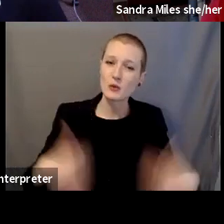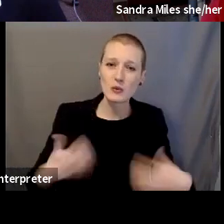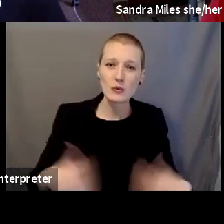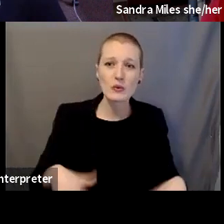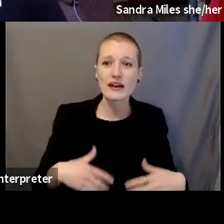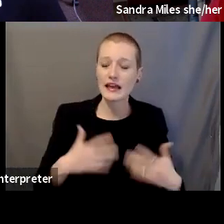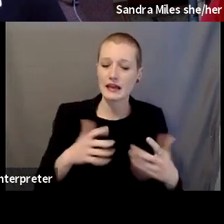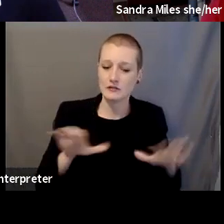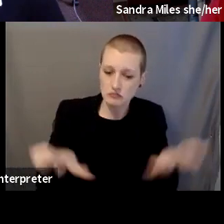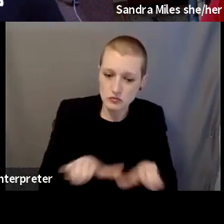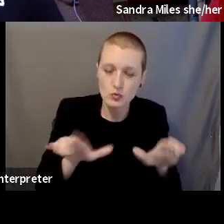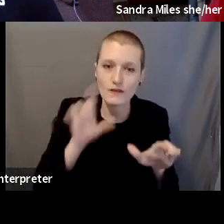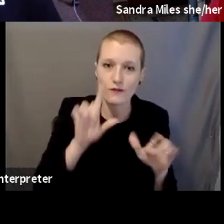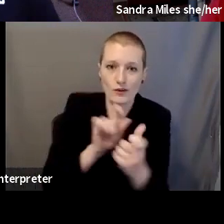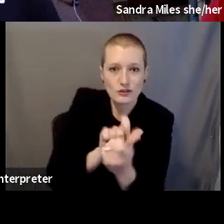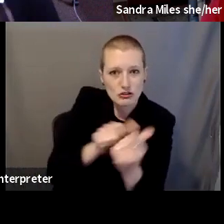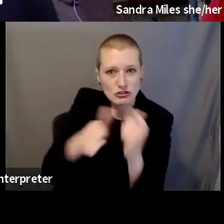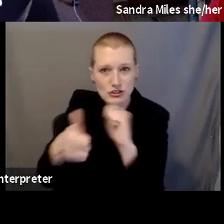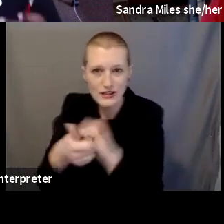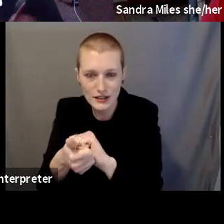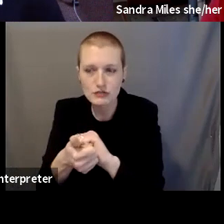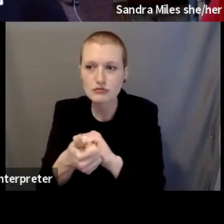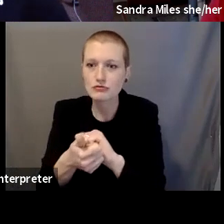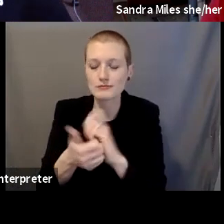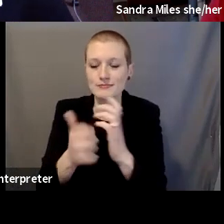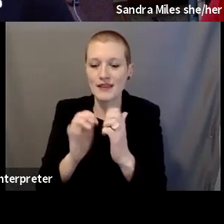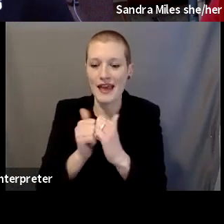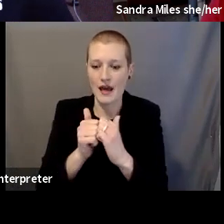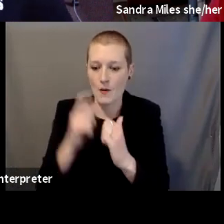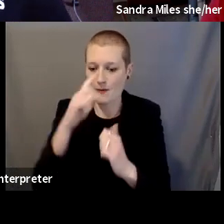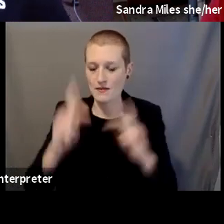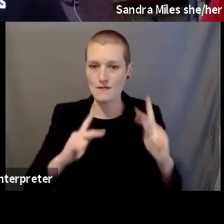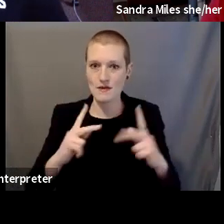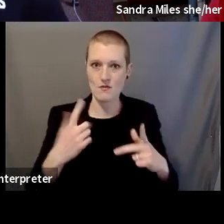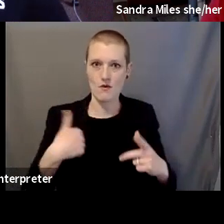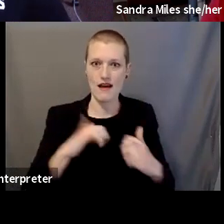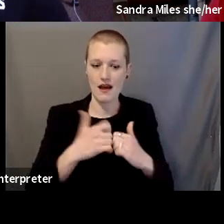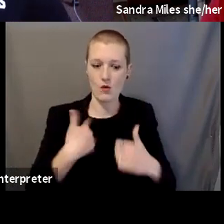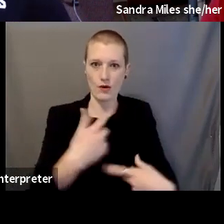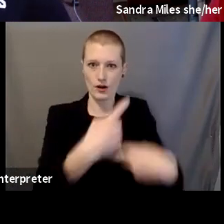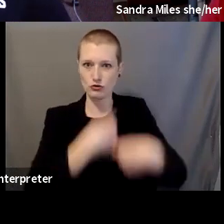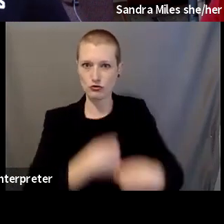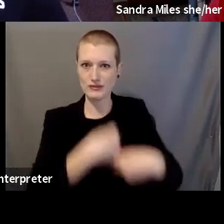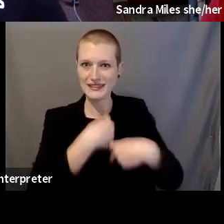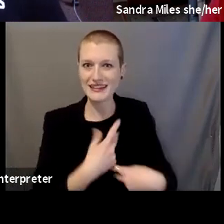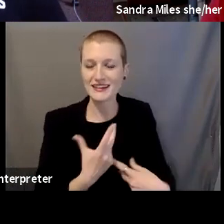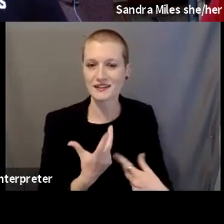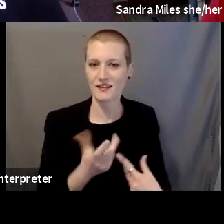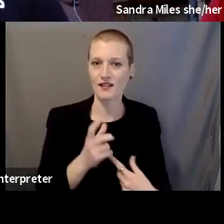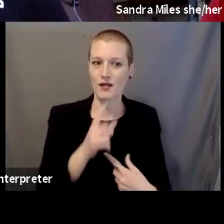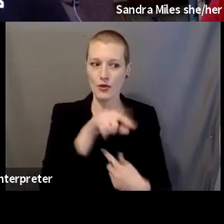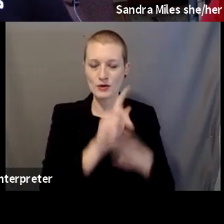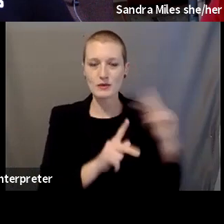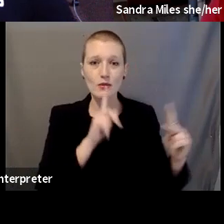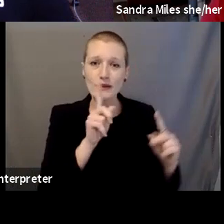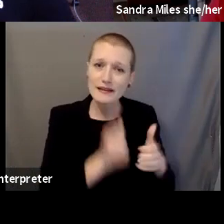change how we as Black people are in this, like are treated in this world, are really the most important people. You know, from Serena